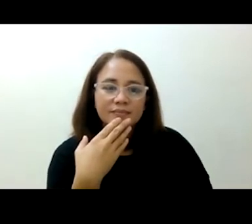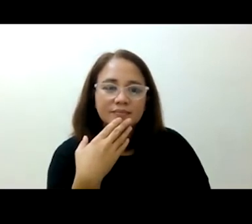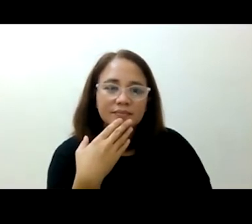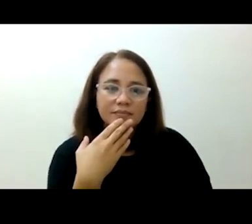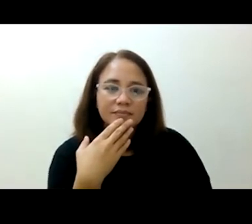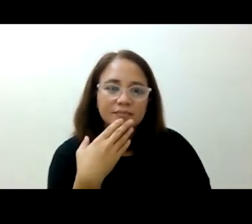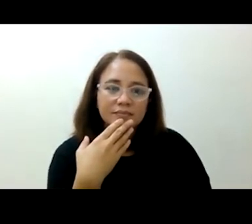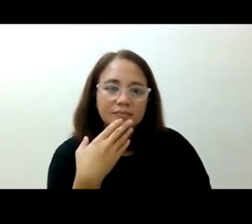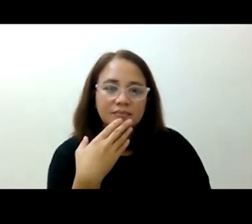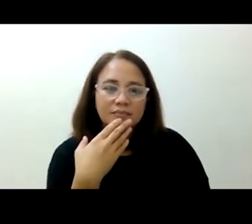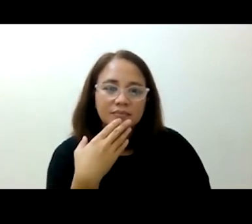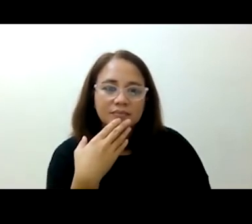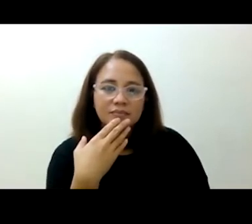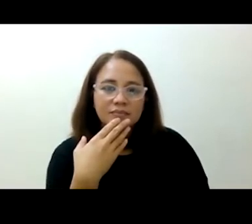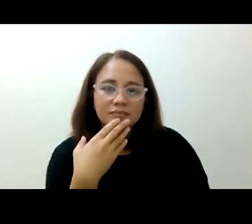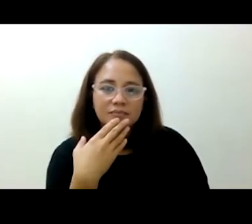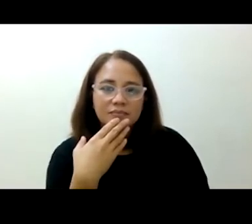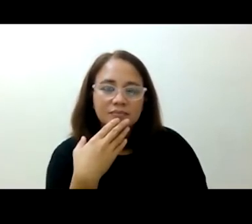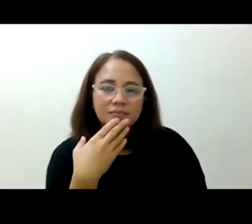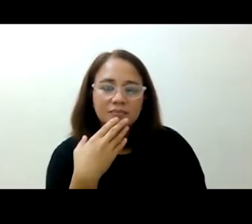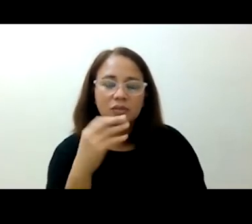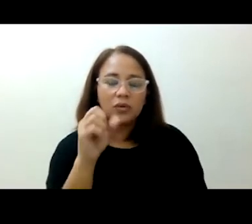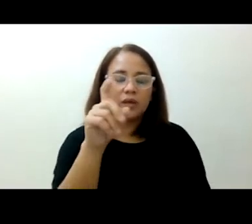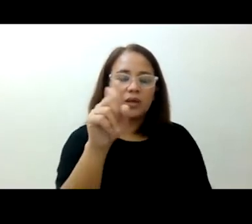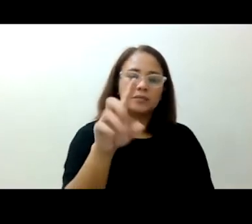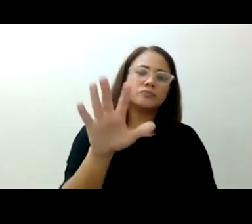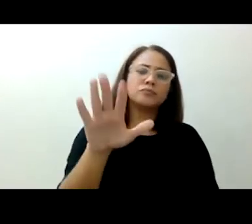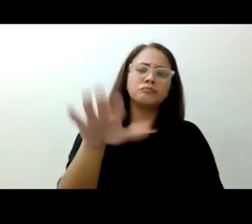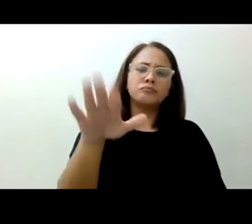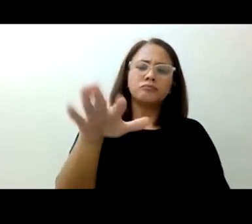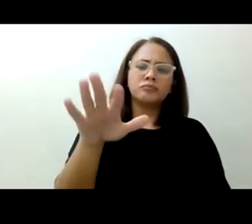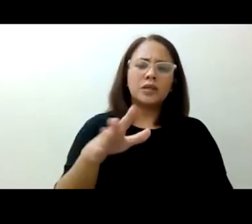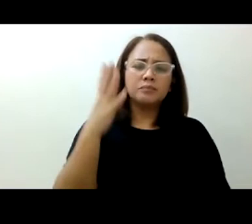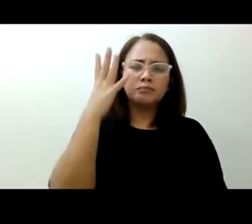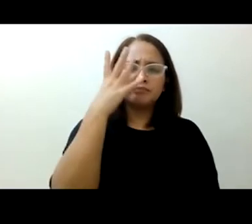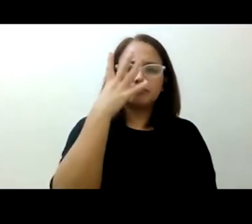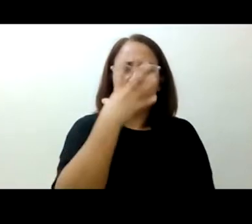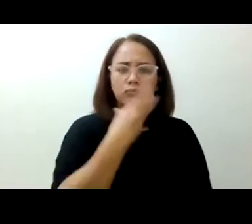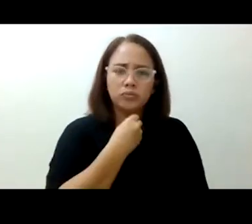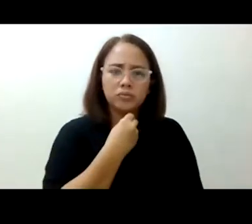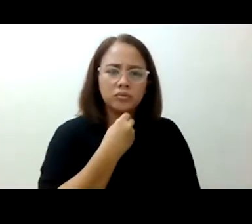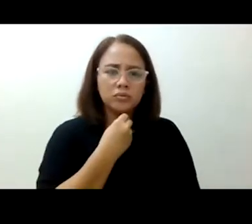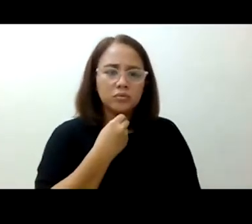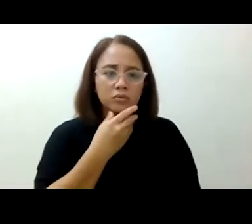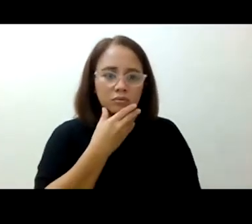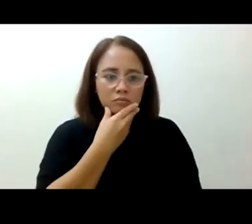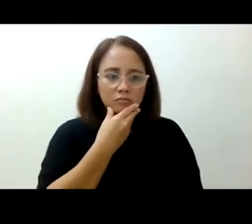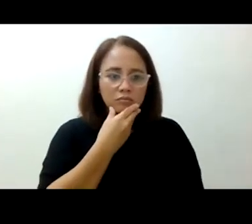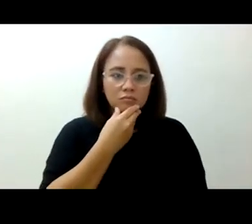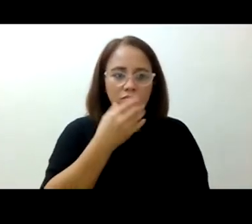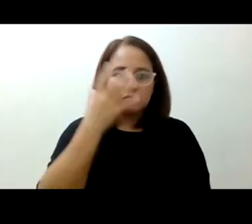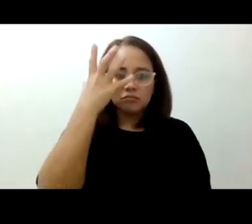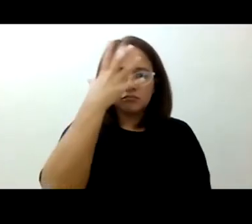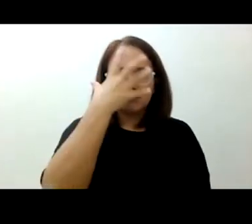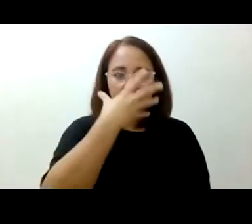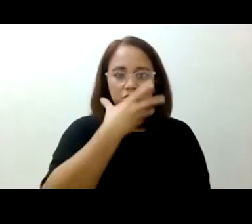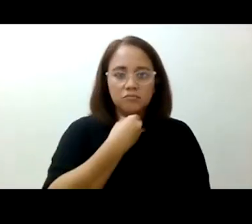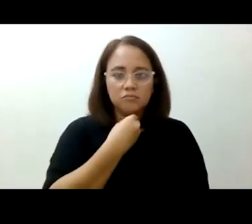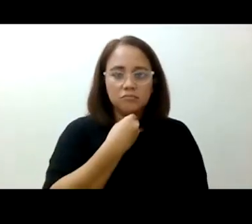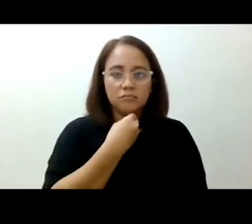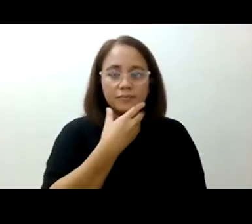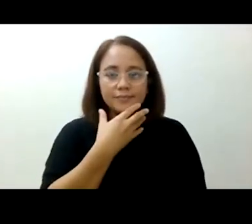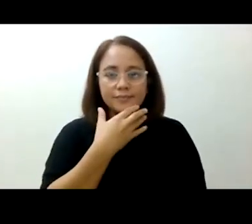okay, all right. And what about beautiful? You wouldn't say like the